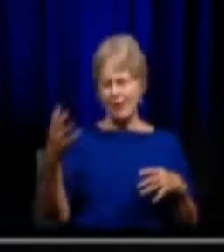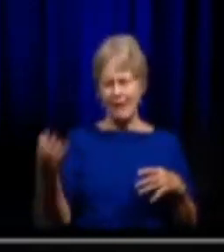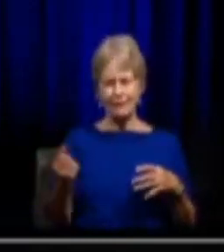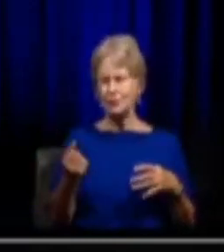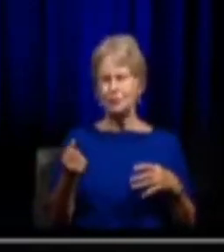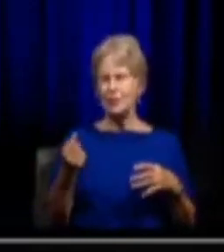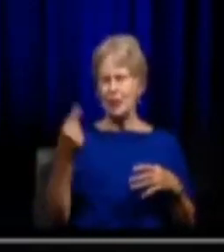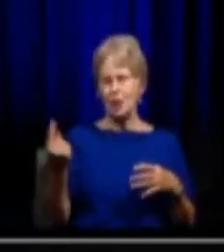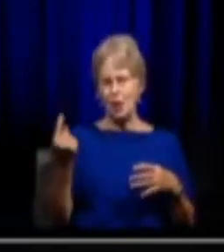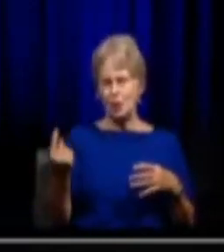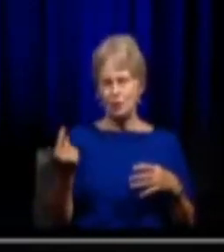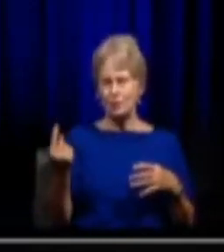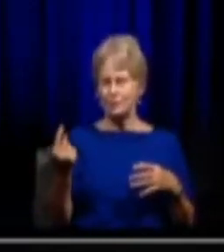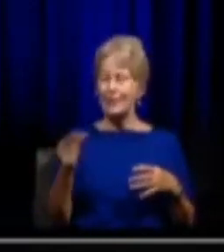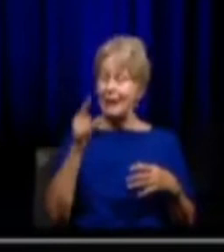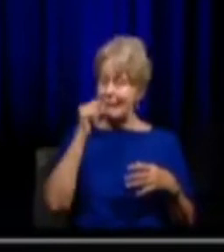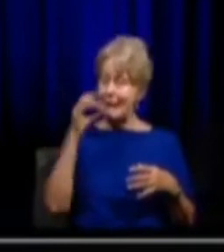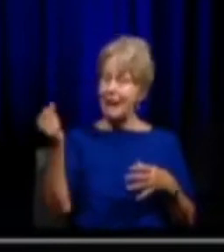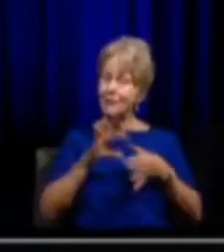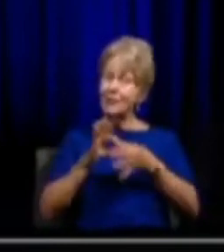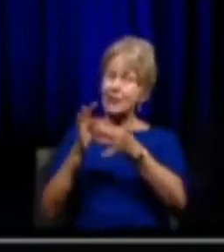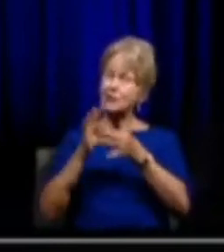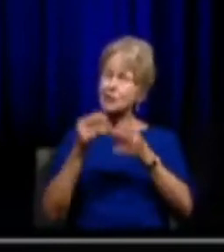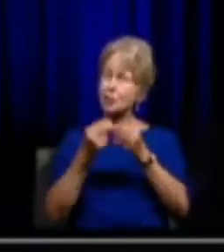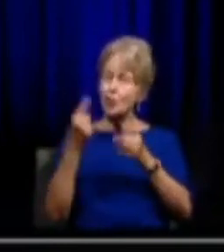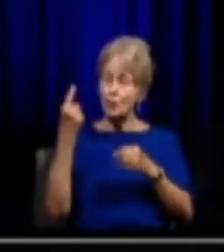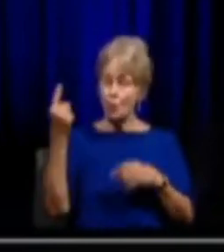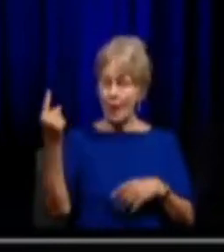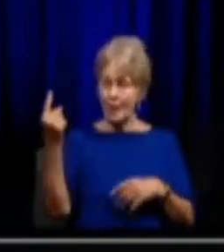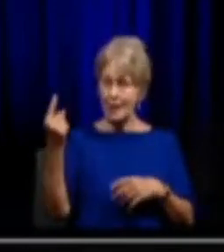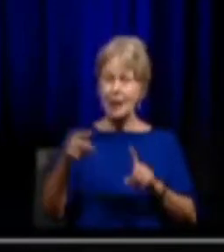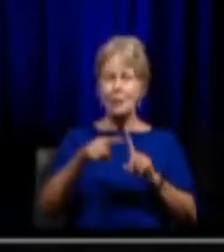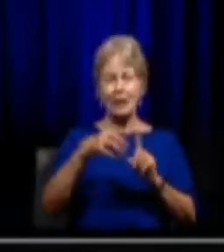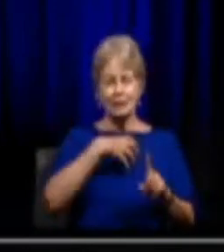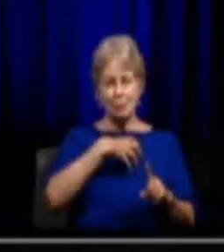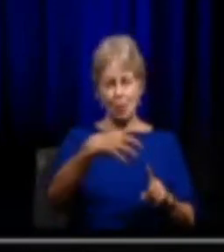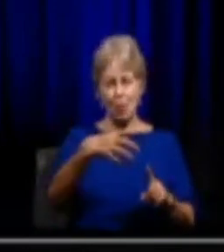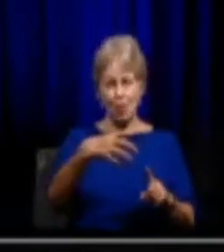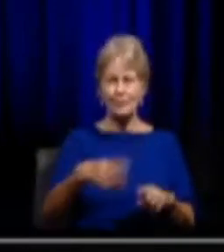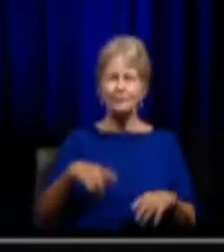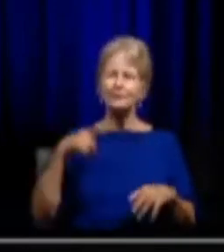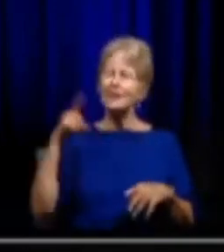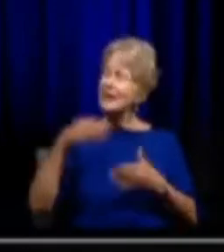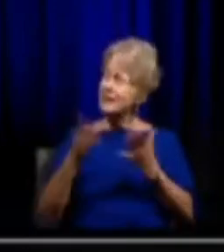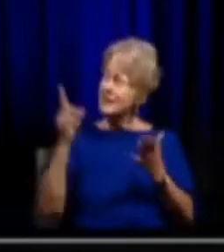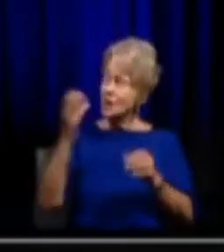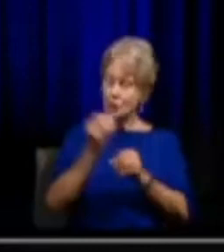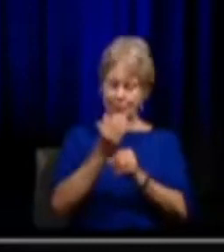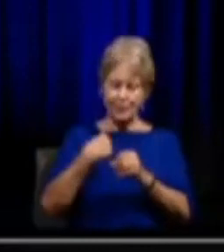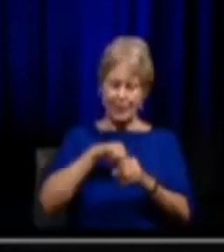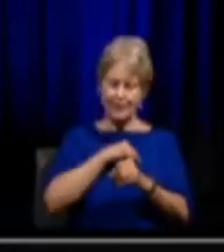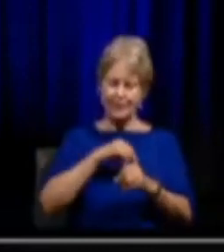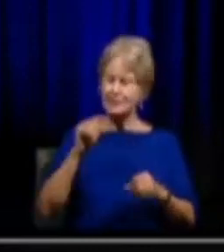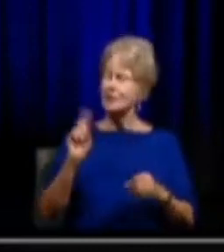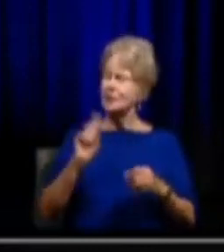have that relationship with the one, and then with more, because that is exactly how you've created us, and that's what your church is all